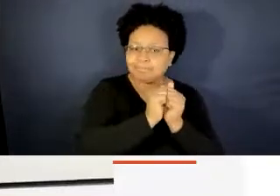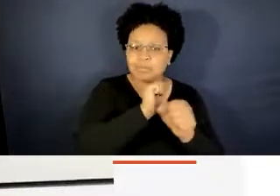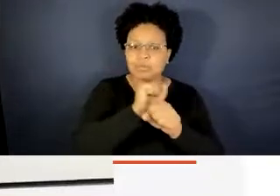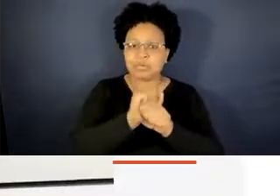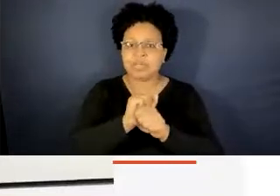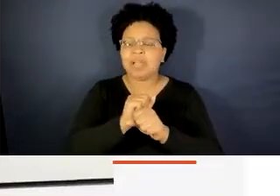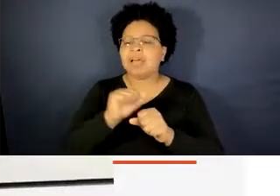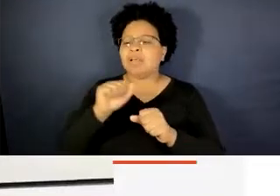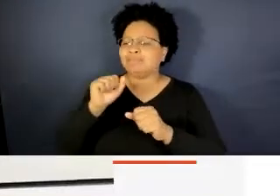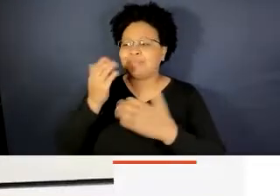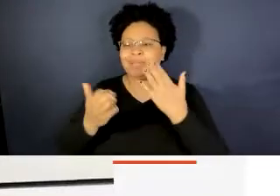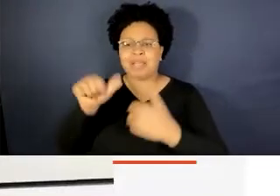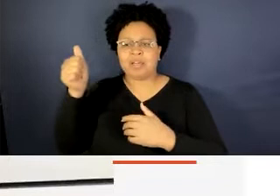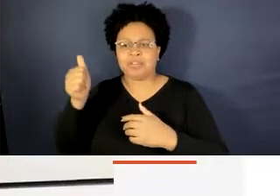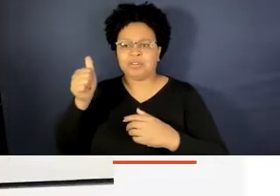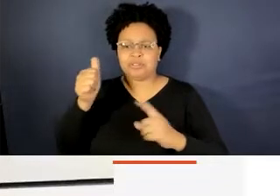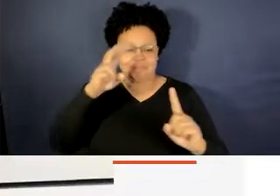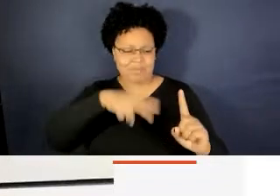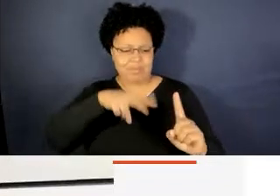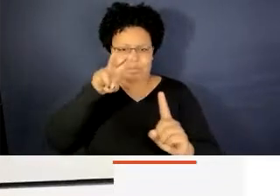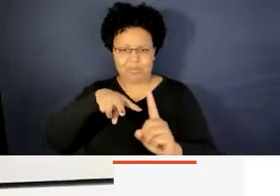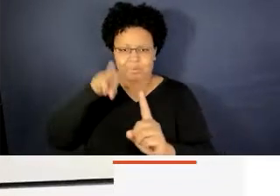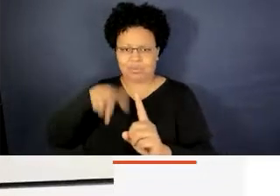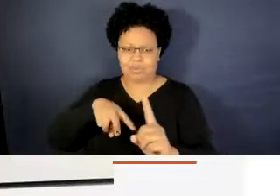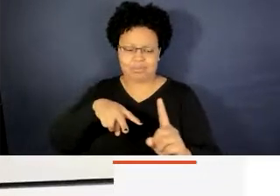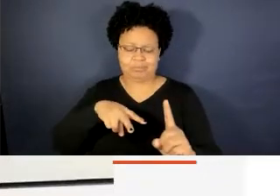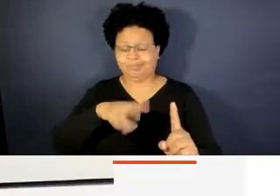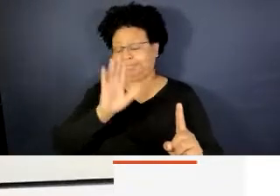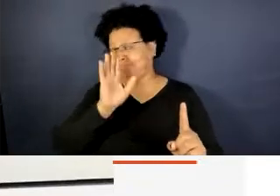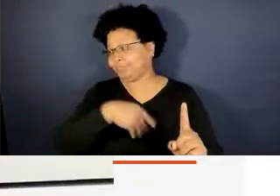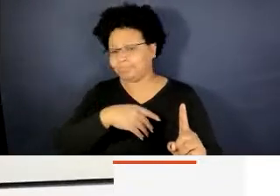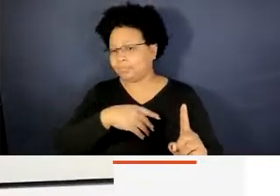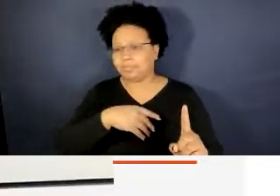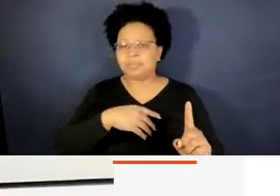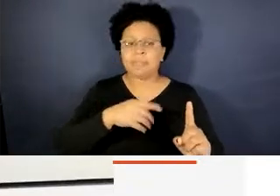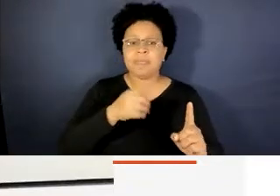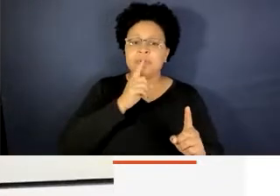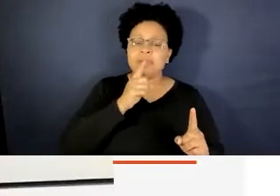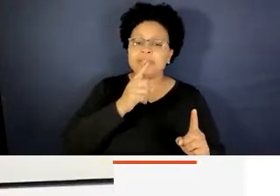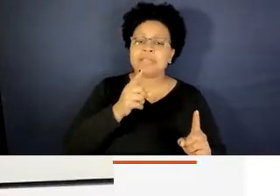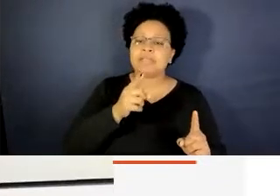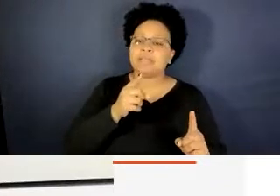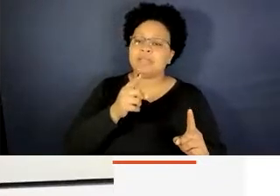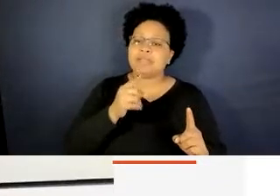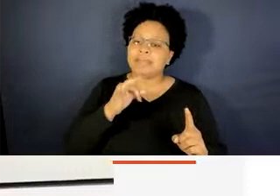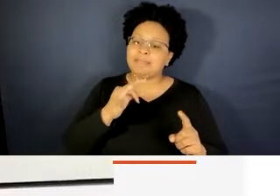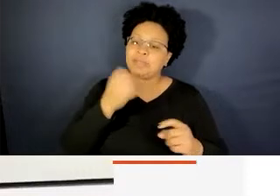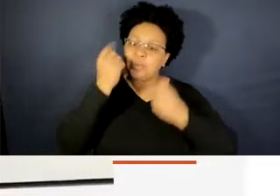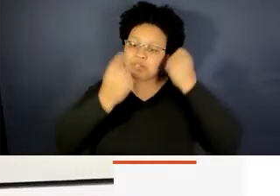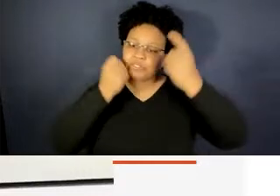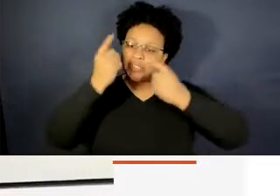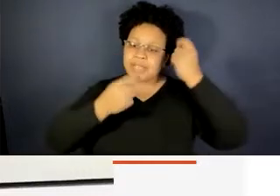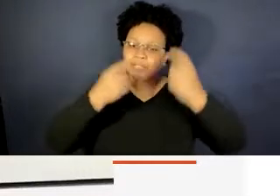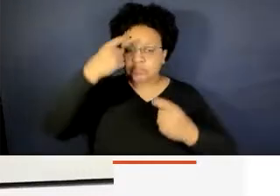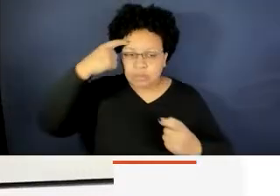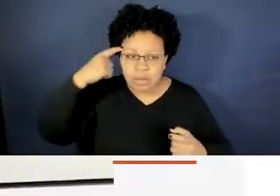off because of the fact that they were having some severe behavior issues. But when you understand trauma and you help kids or you